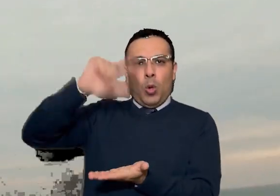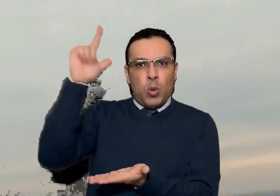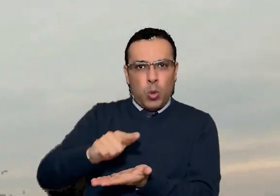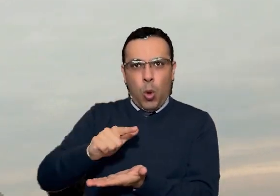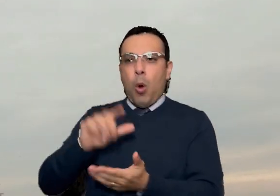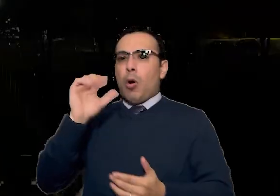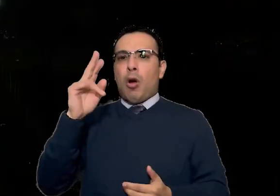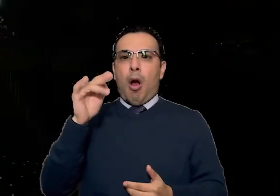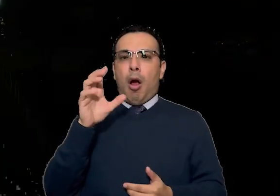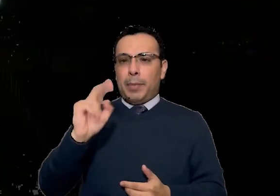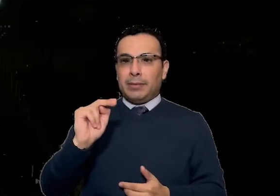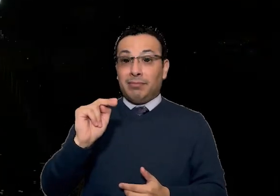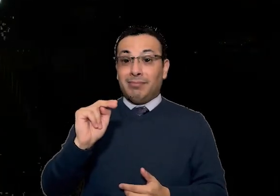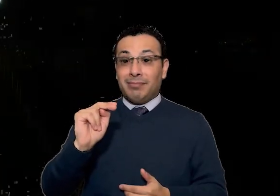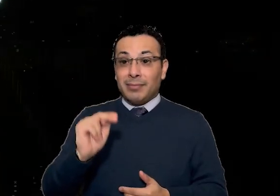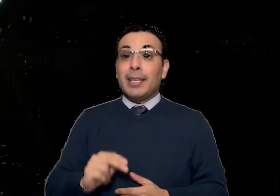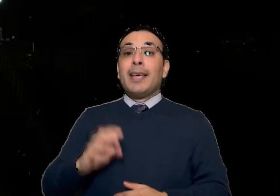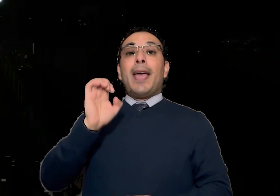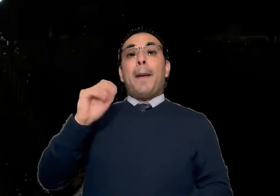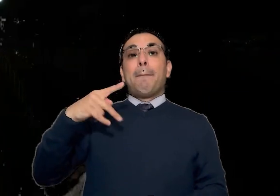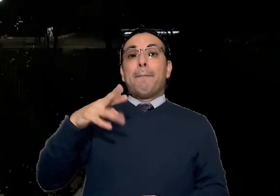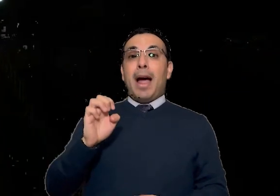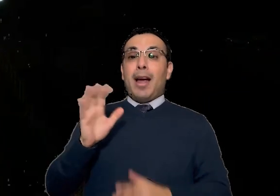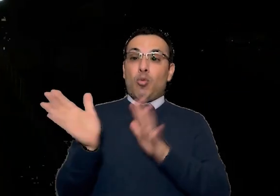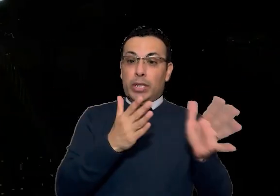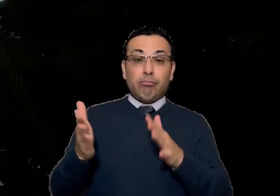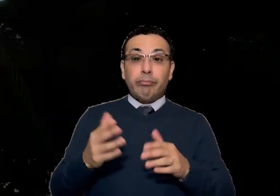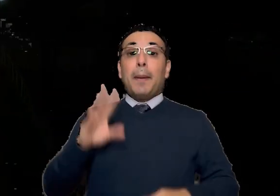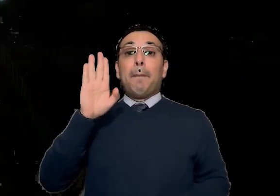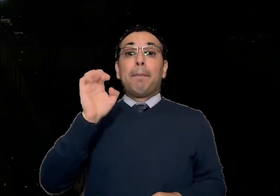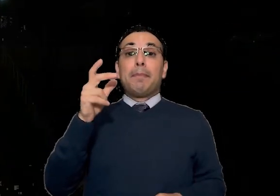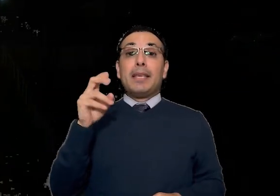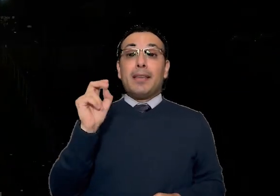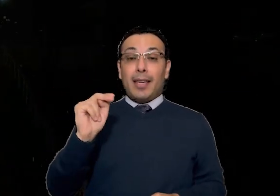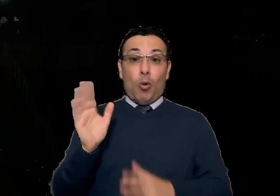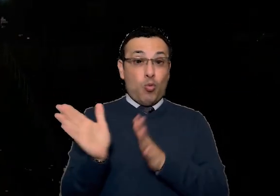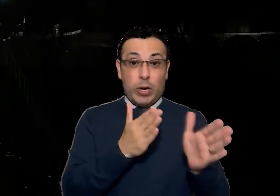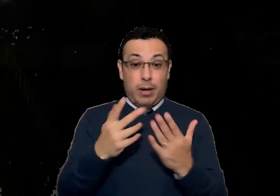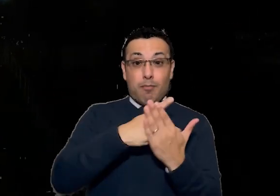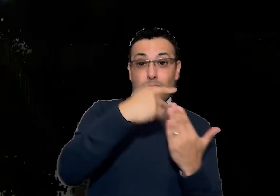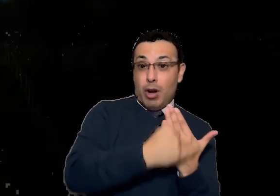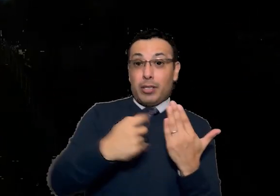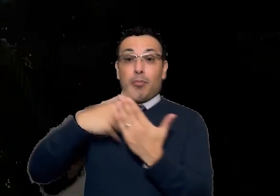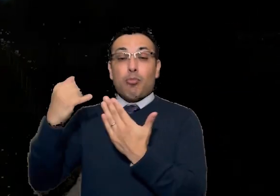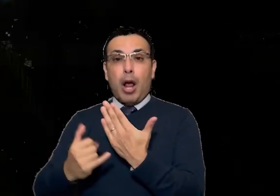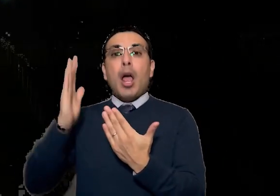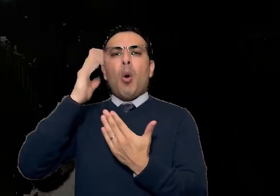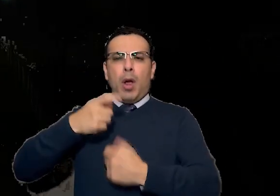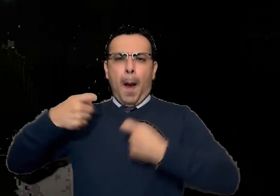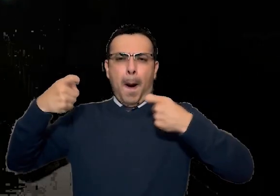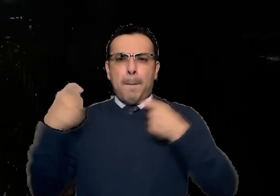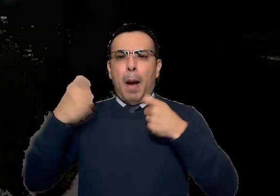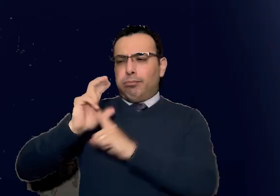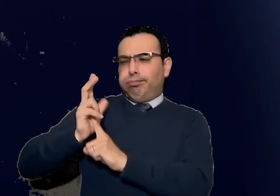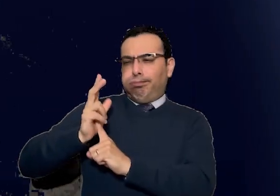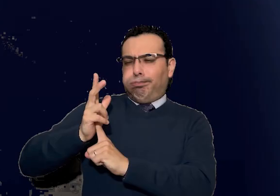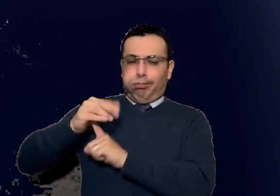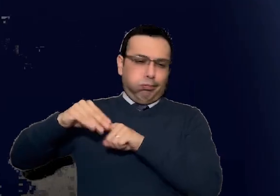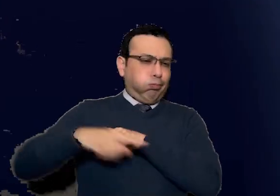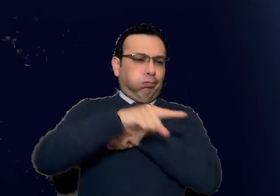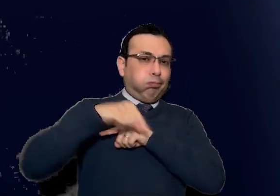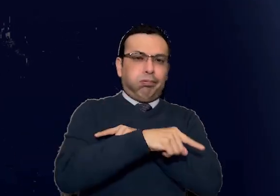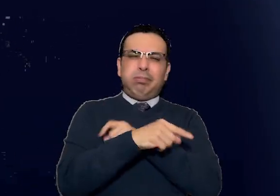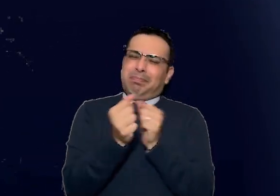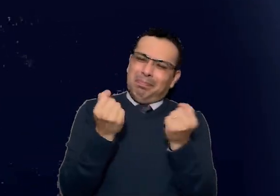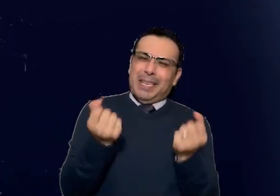world. Our Empire Wind and Beacon Wind projects will power millions of homes with